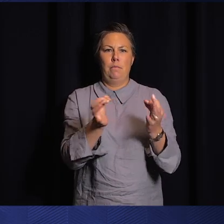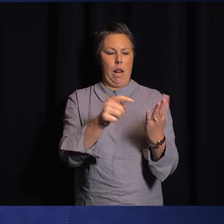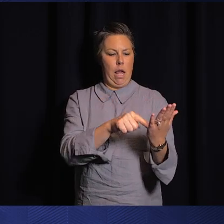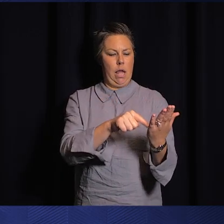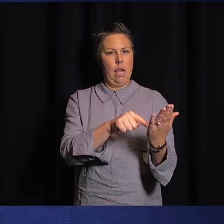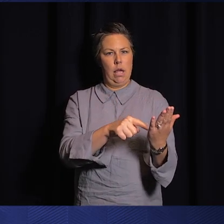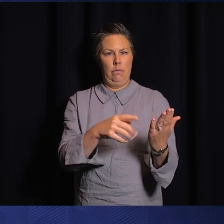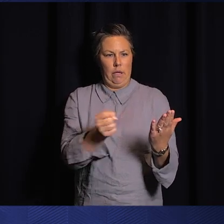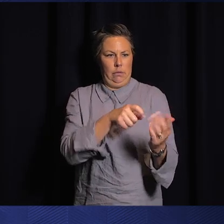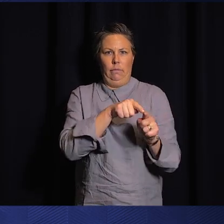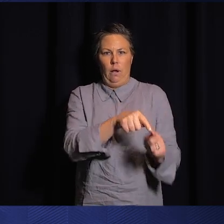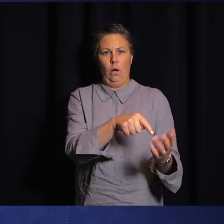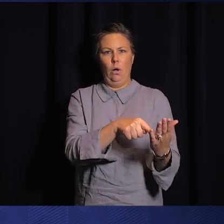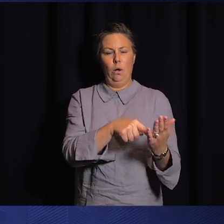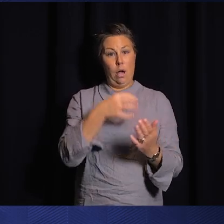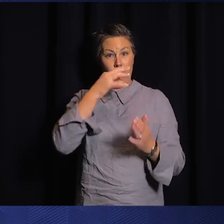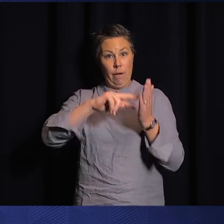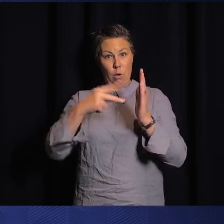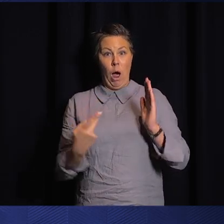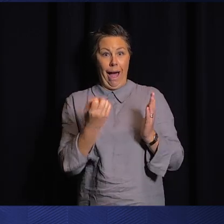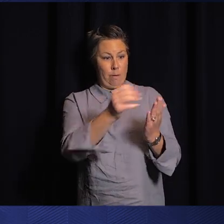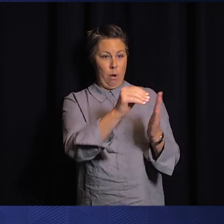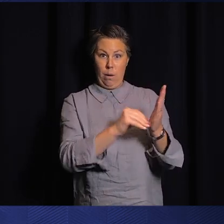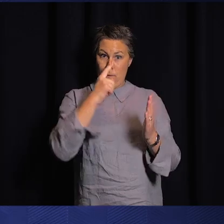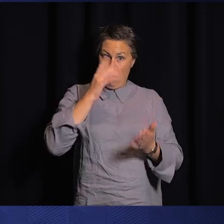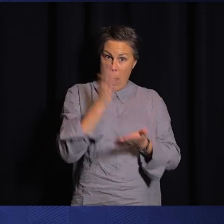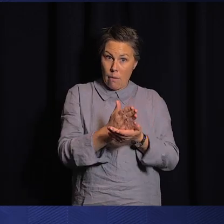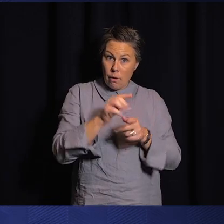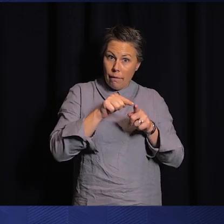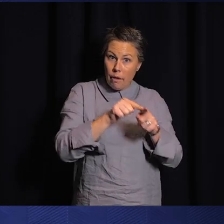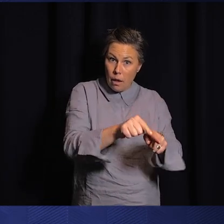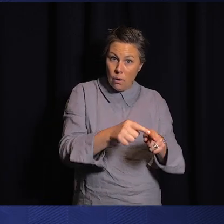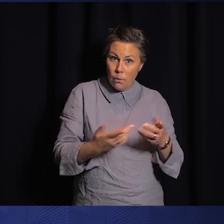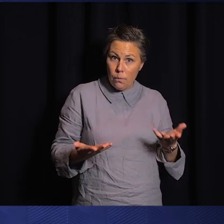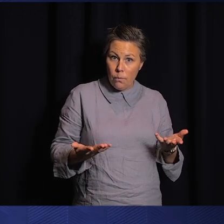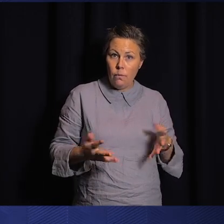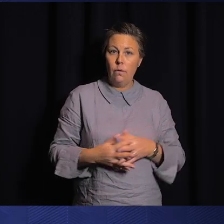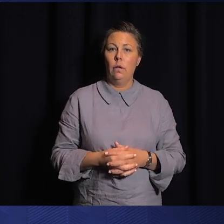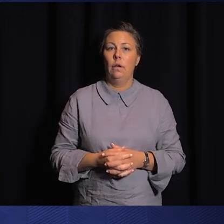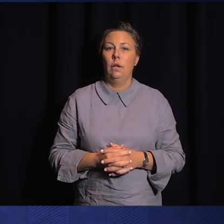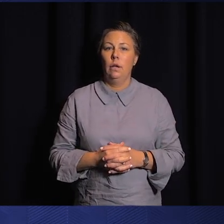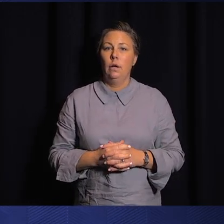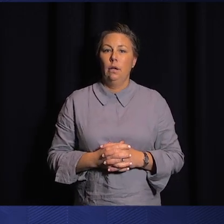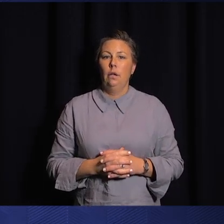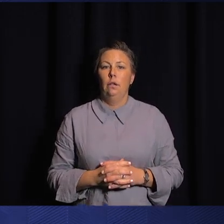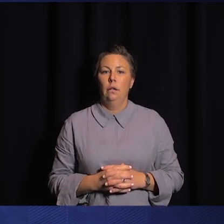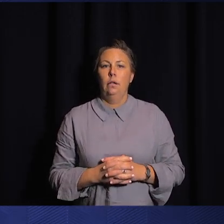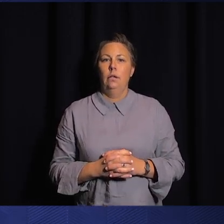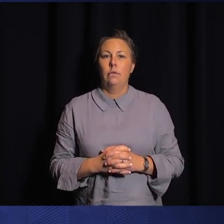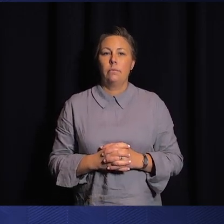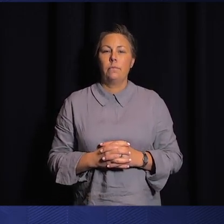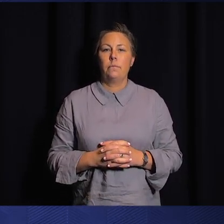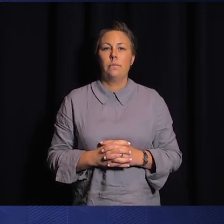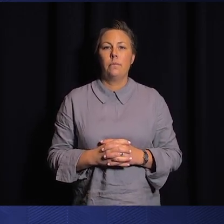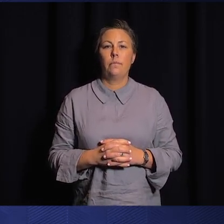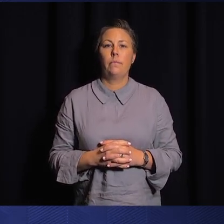How are things looking in Vanuatu in terms of making the policy translate into practice? I think it's the